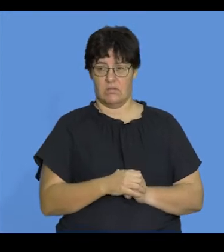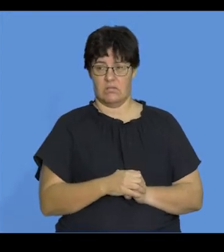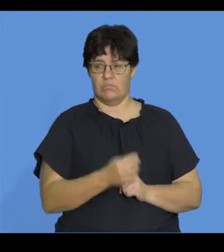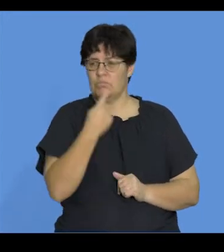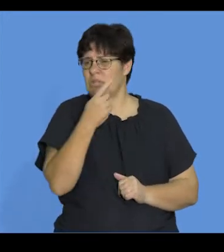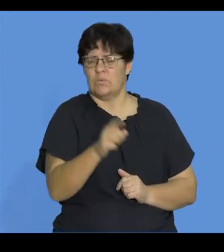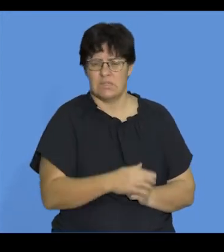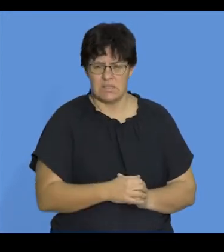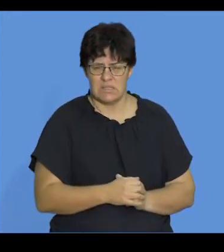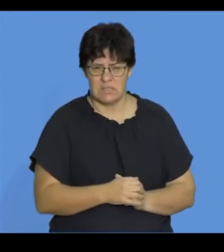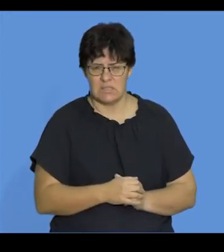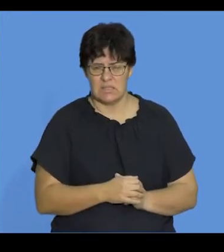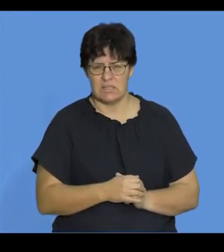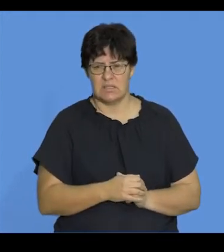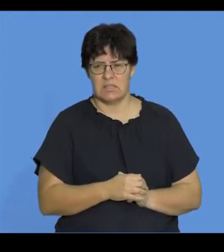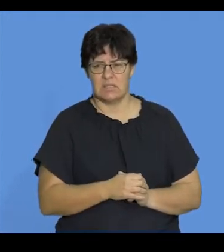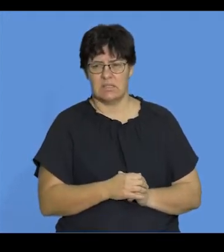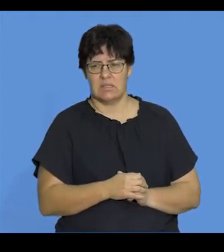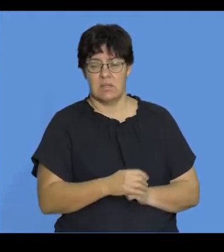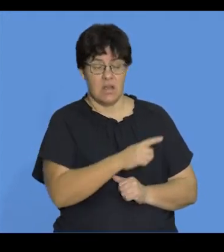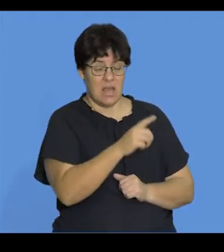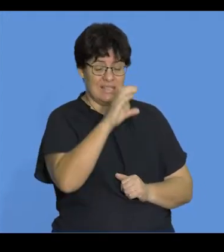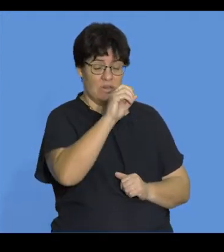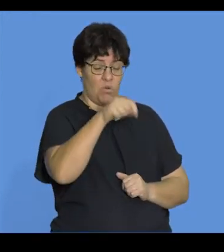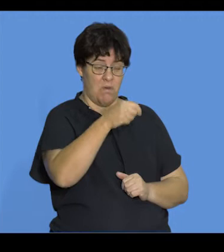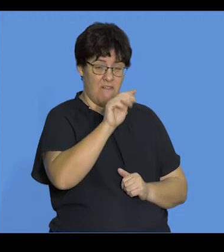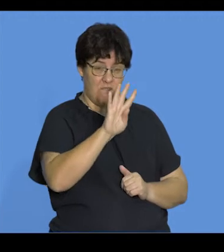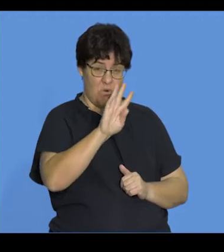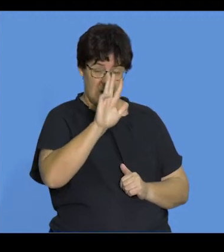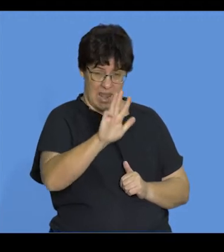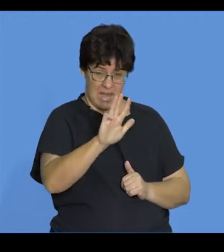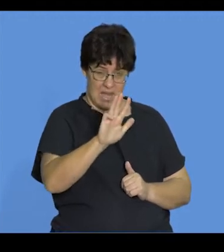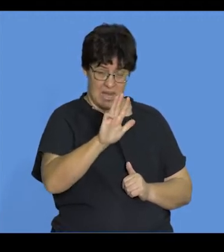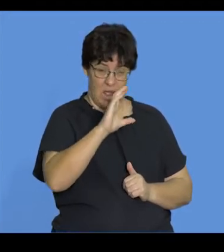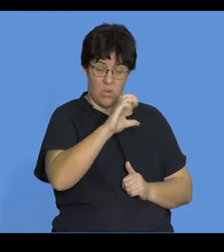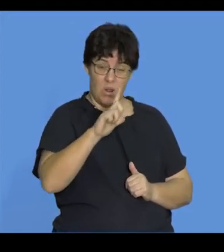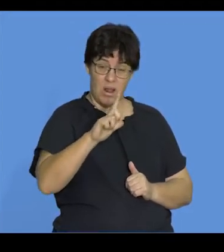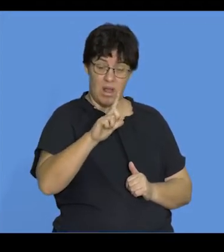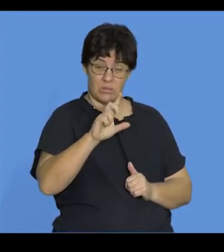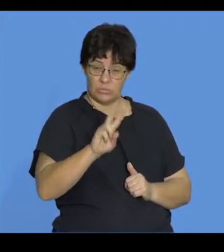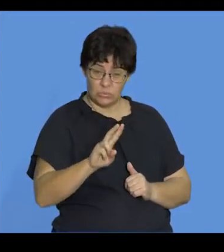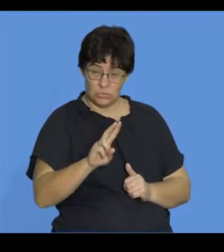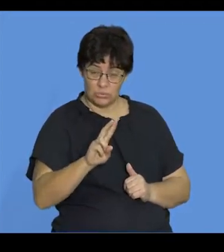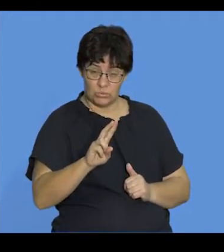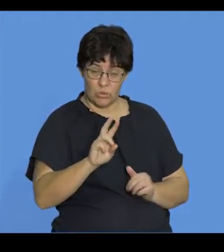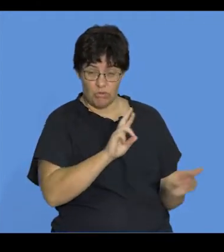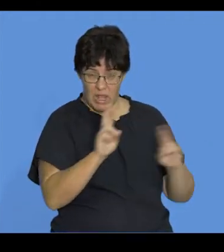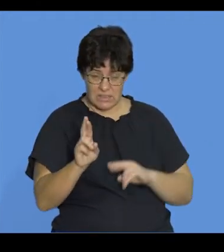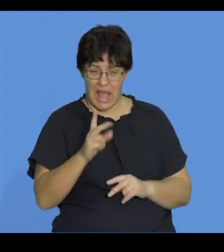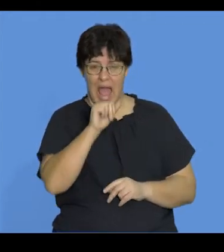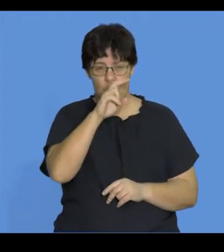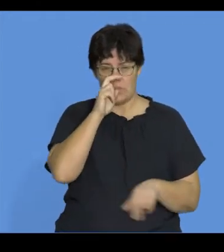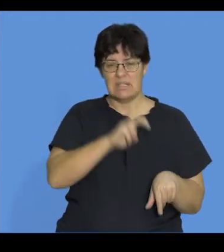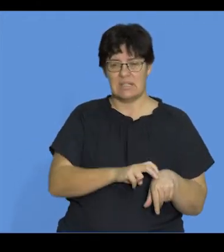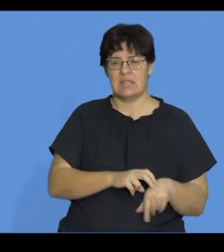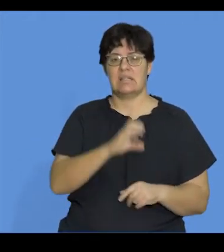Now, what are we saying? We are saying that if all the 0.49 of chlorine reacts, how much of iron is